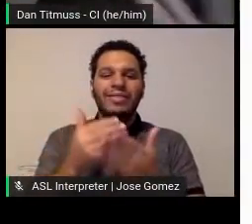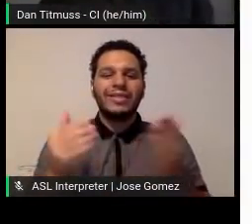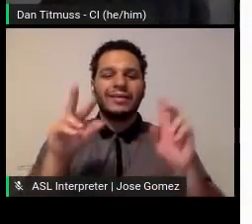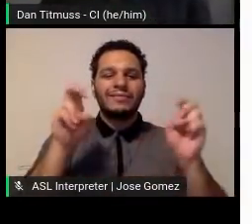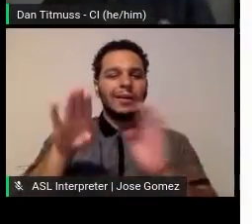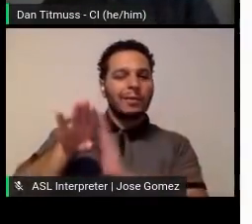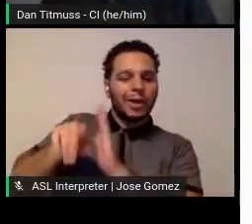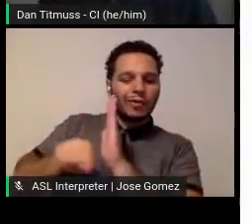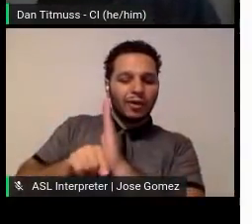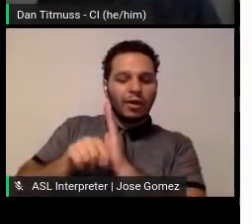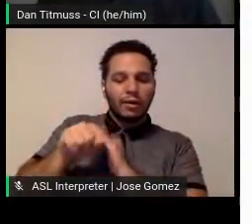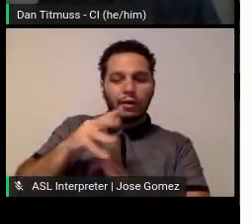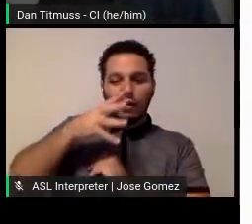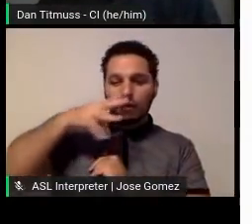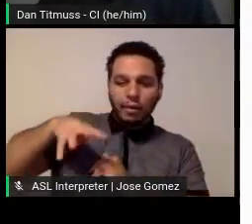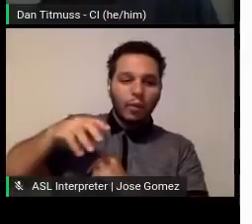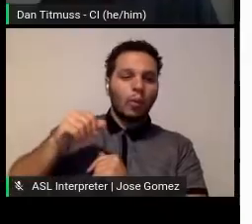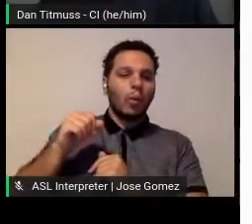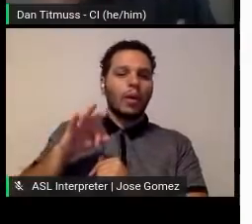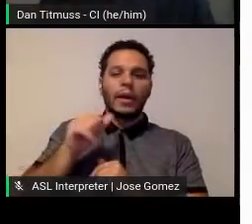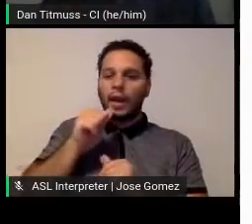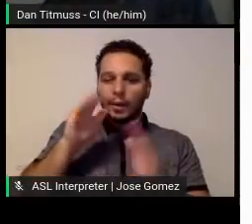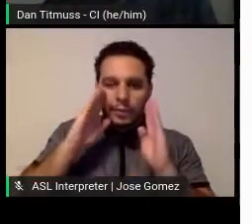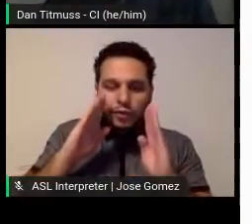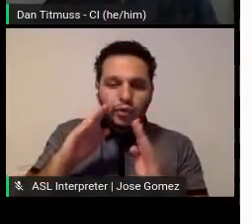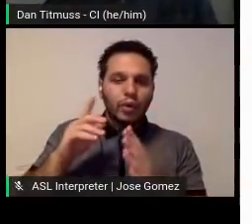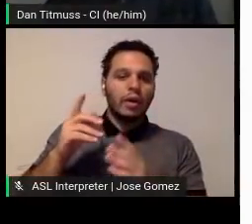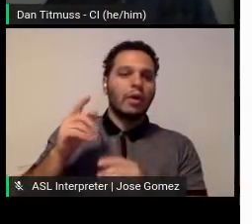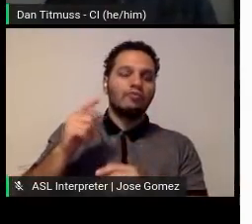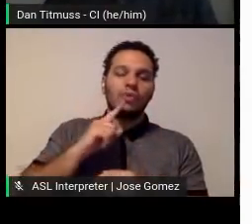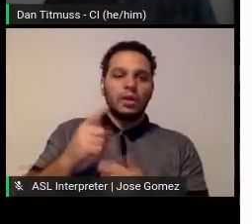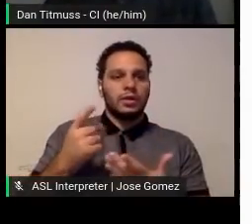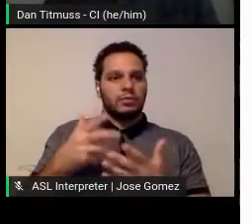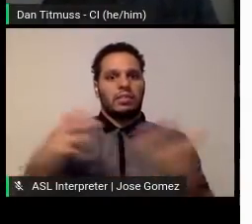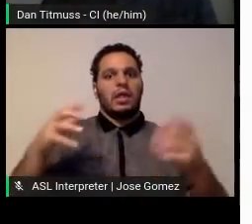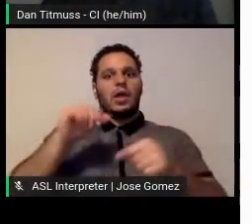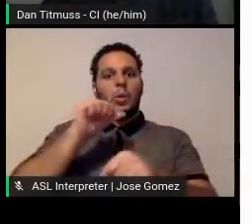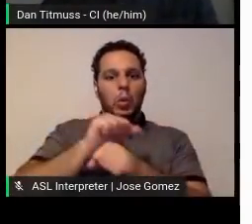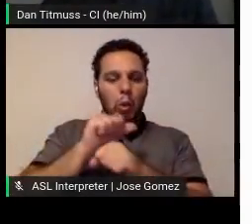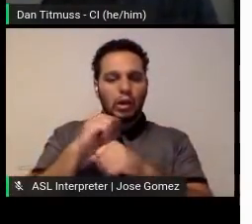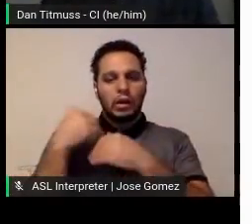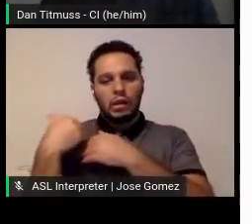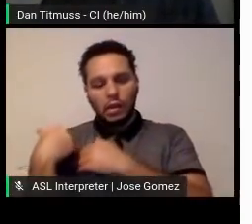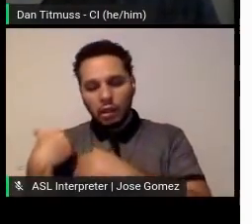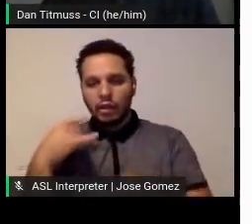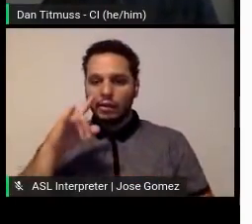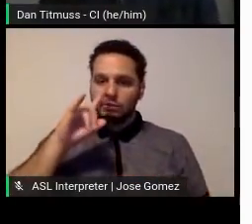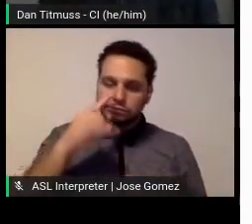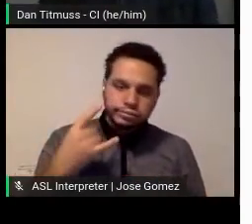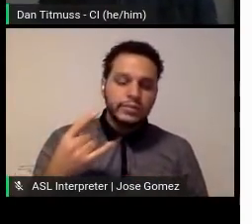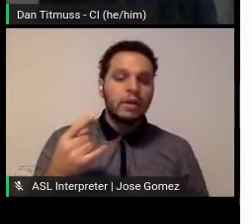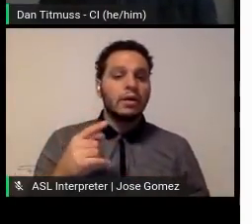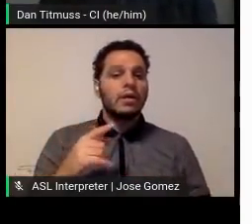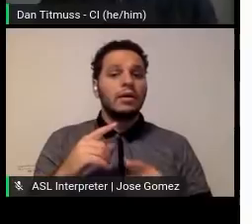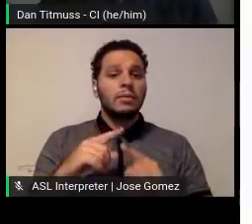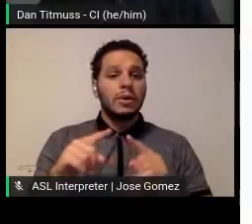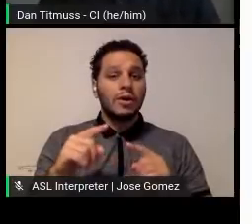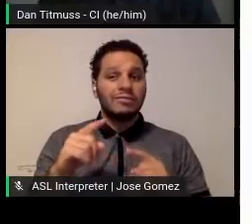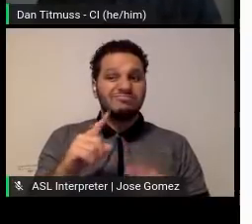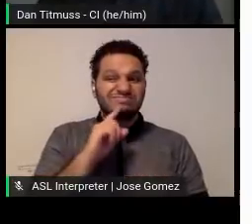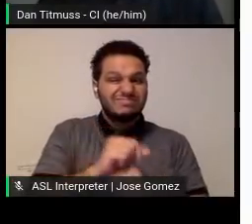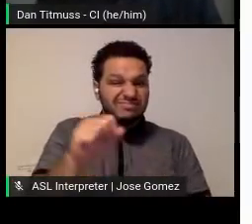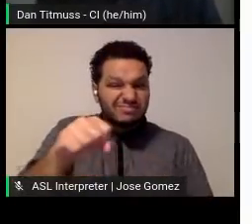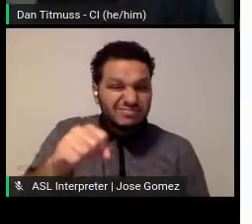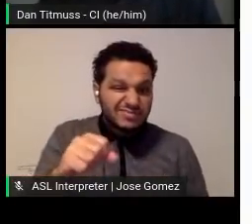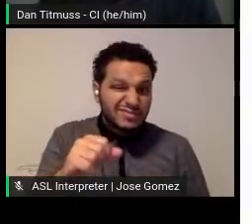kind of file away and never get around to. It's a daunting task that can seem never ending because it kind of is. SEO